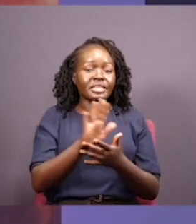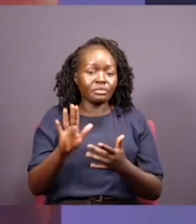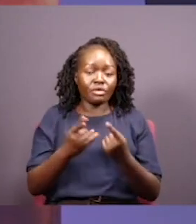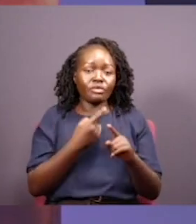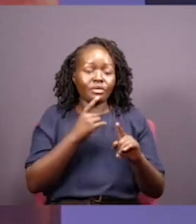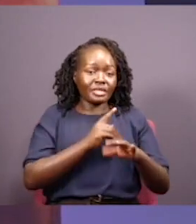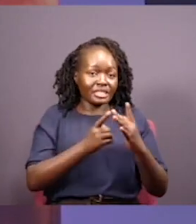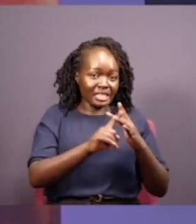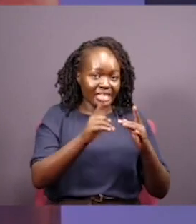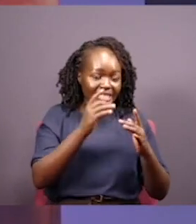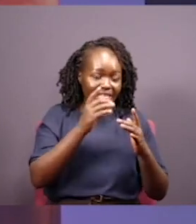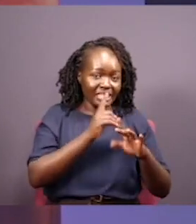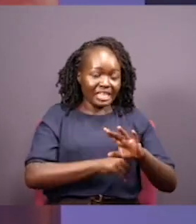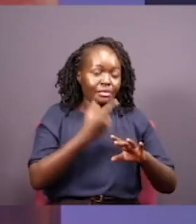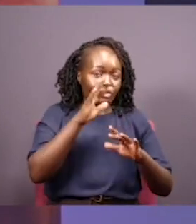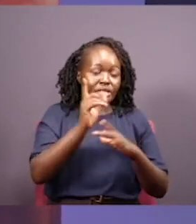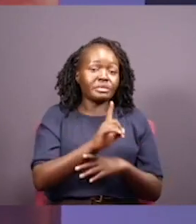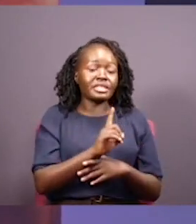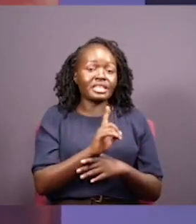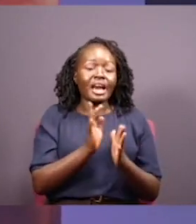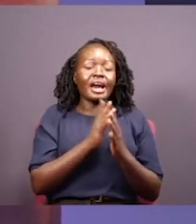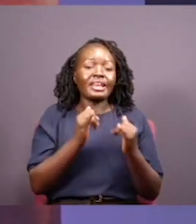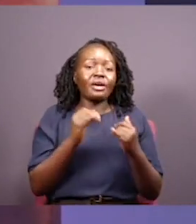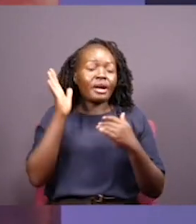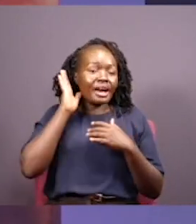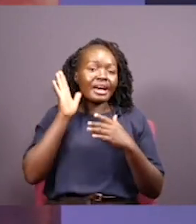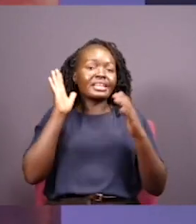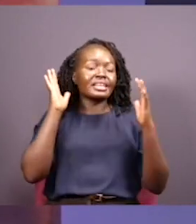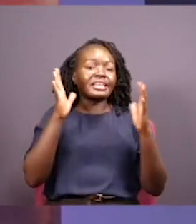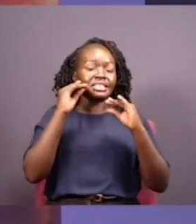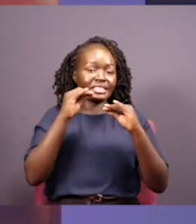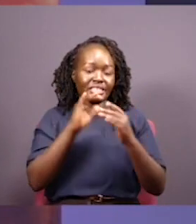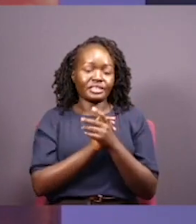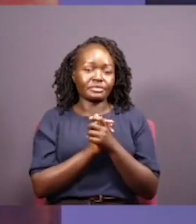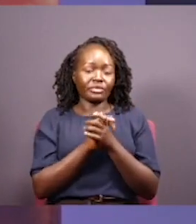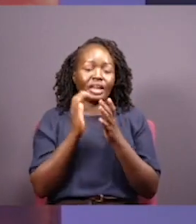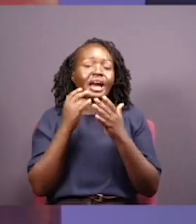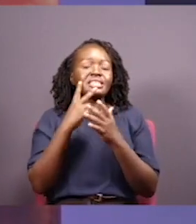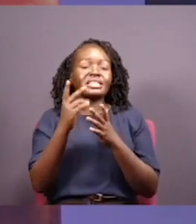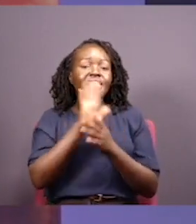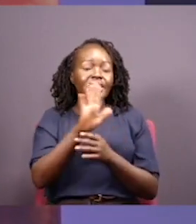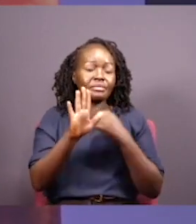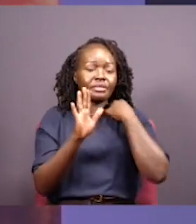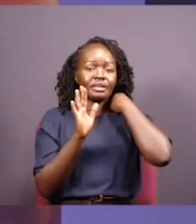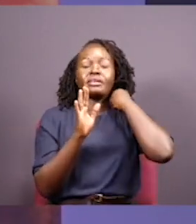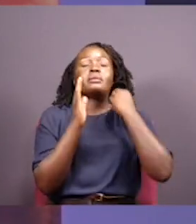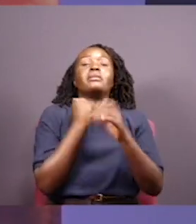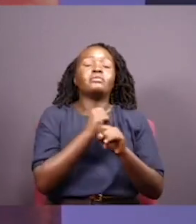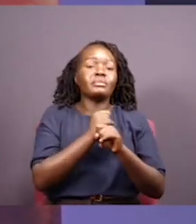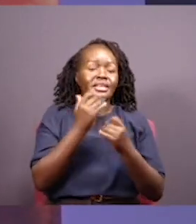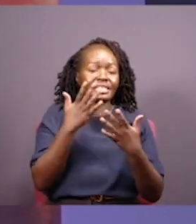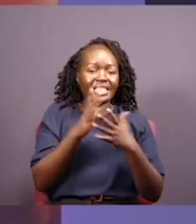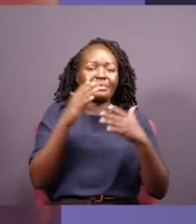stages of his ministry. And so they had heard his great teachings. They had seen him performing some amazing